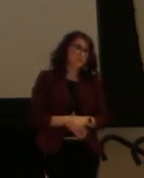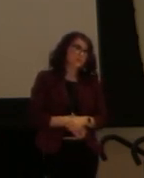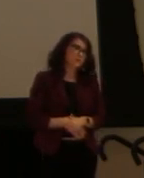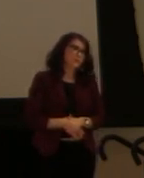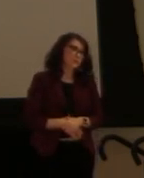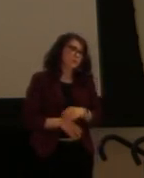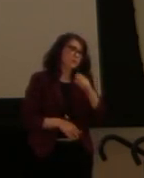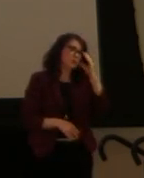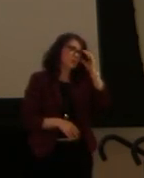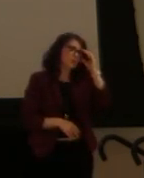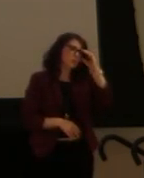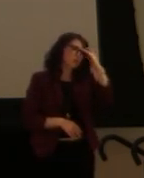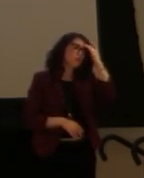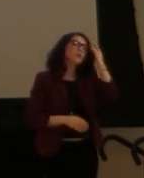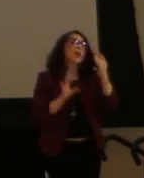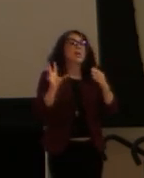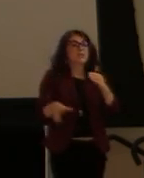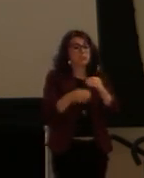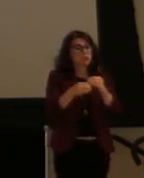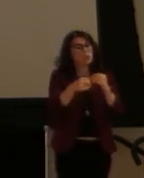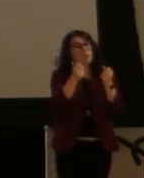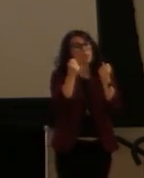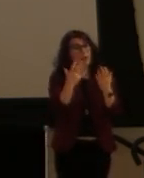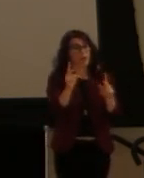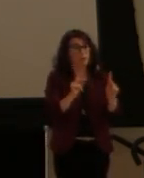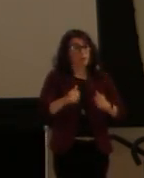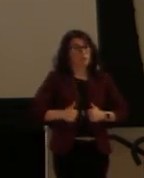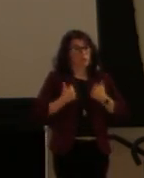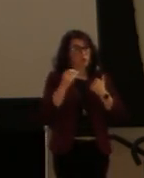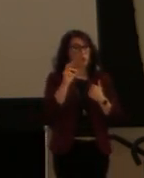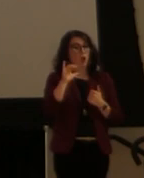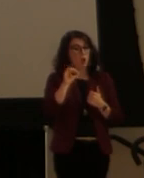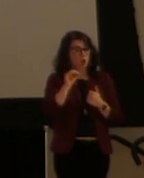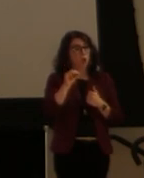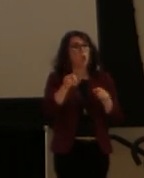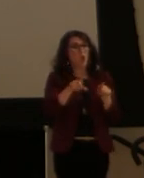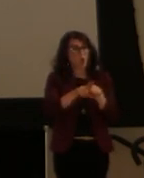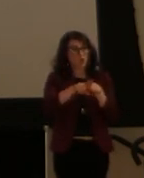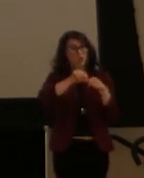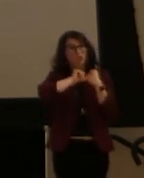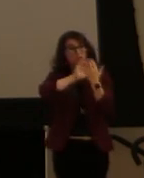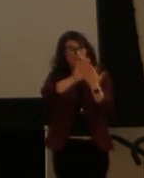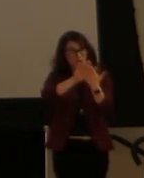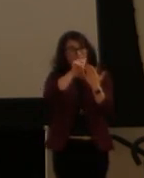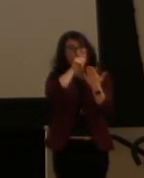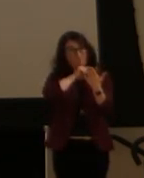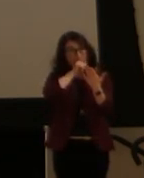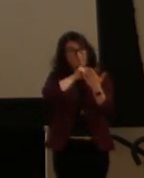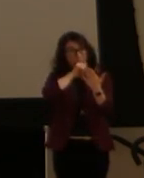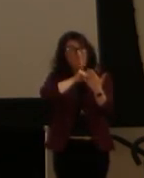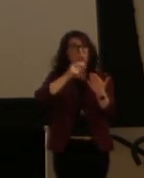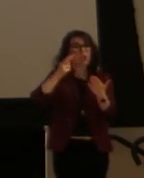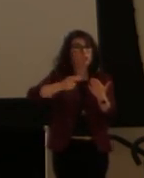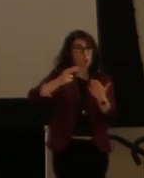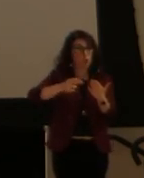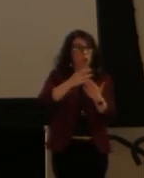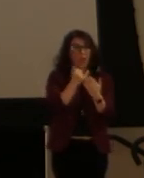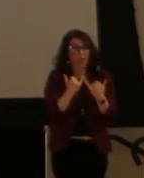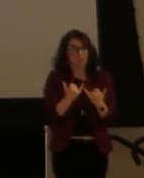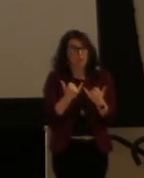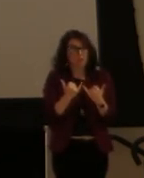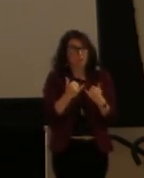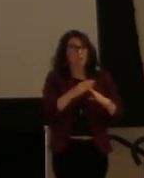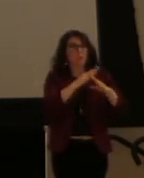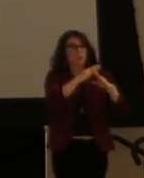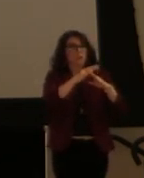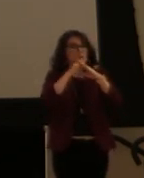In addition to this, many Ohioans also face the enduring consequences of both historical and contemporary obstacles to